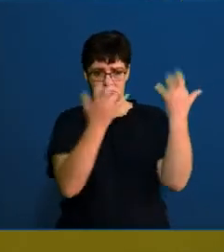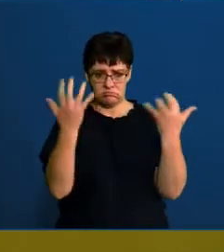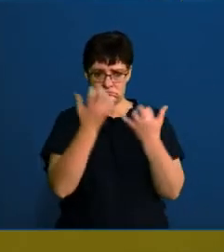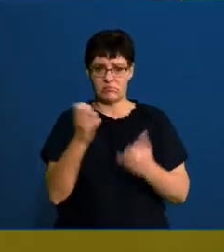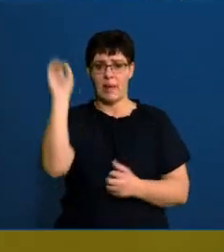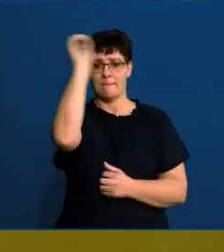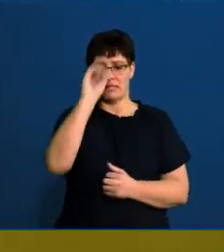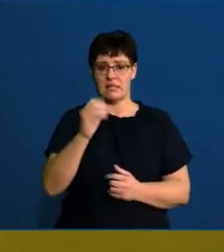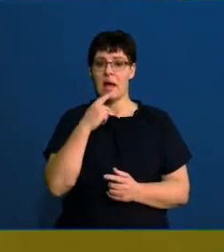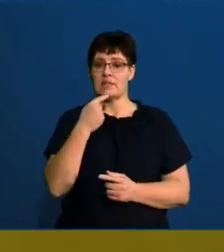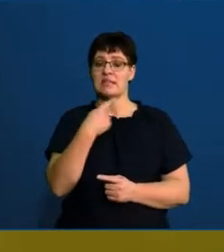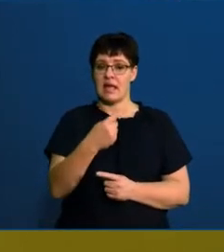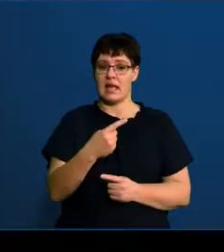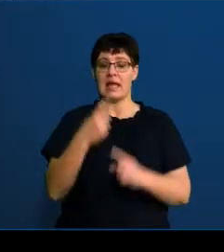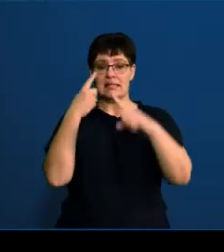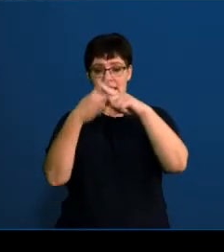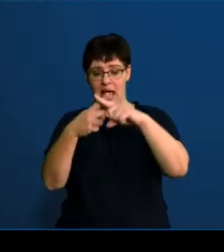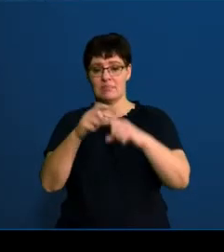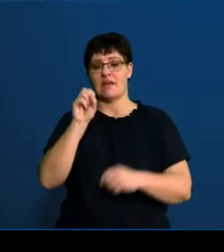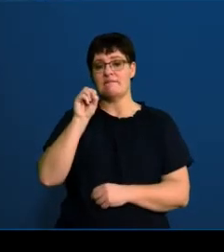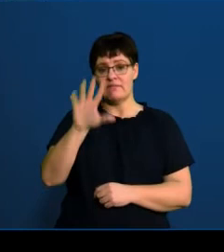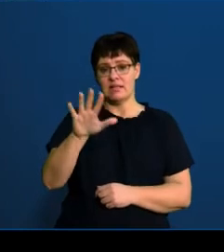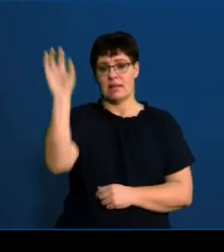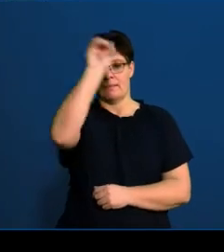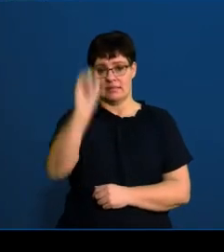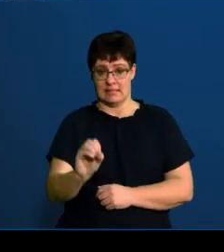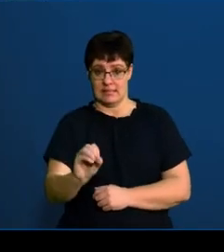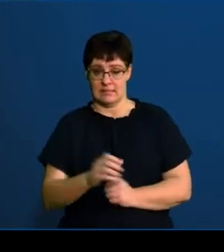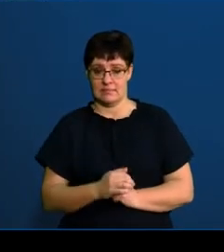to times by 15%.